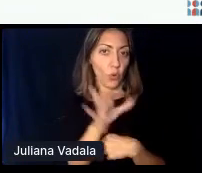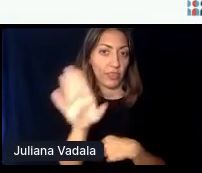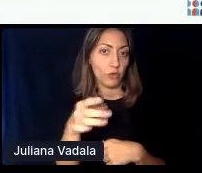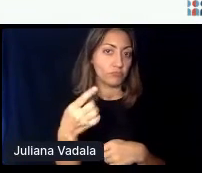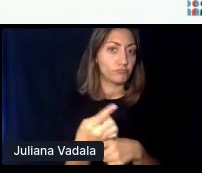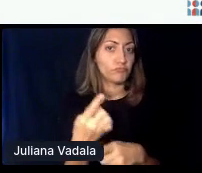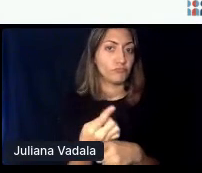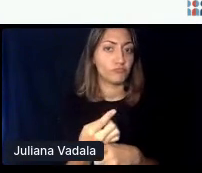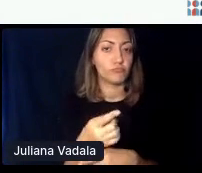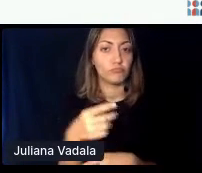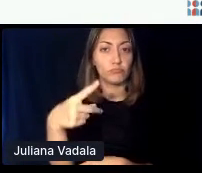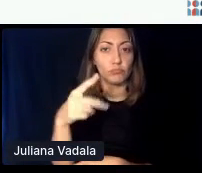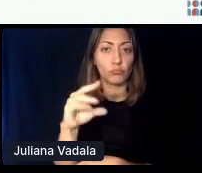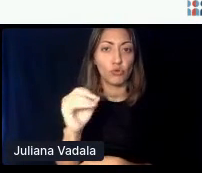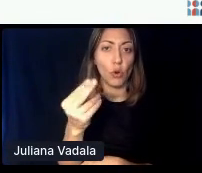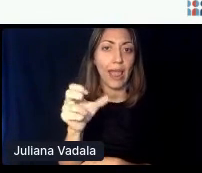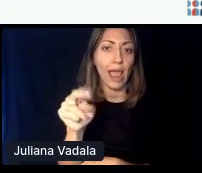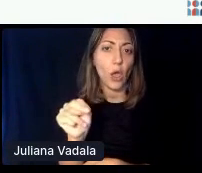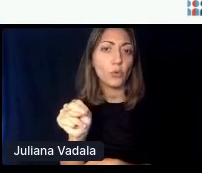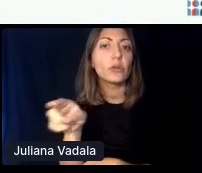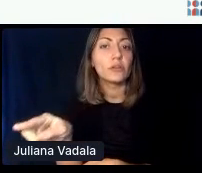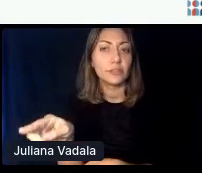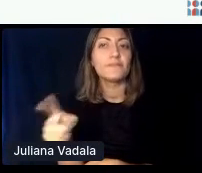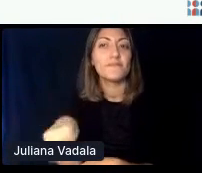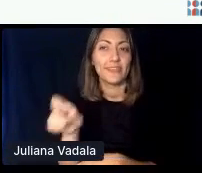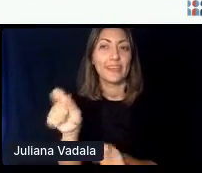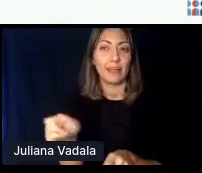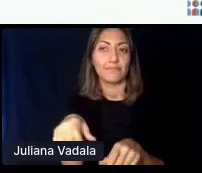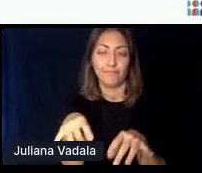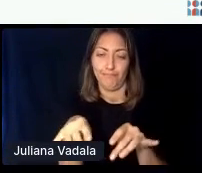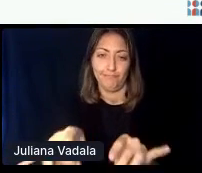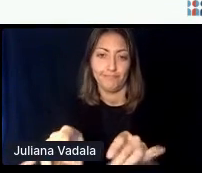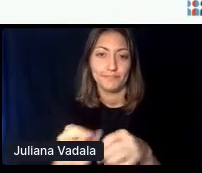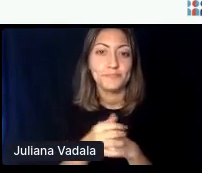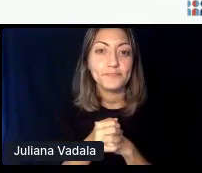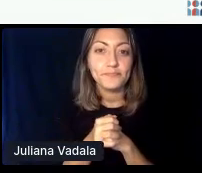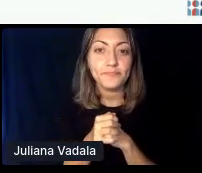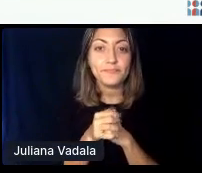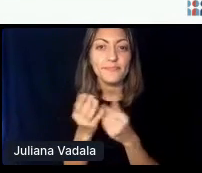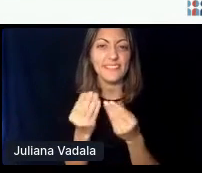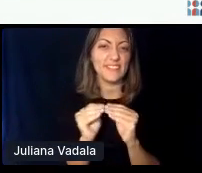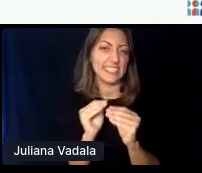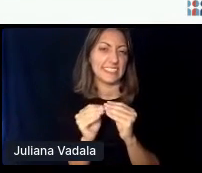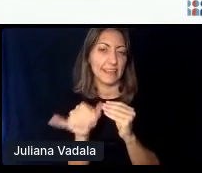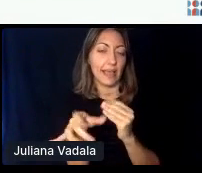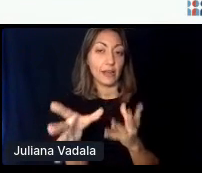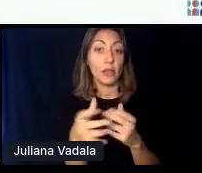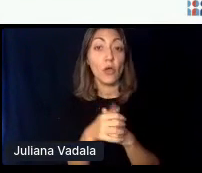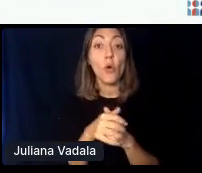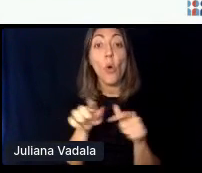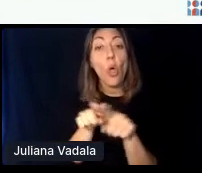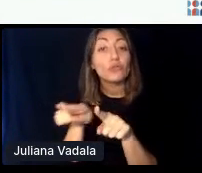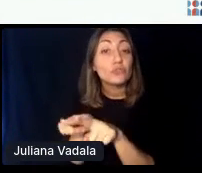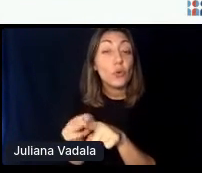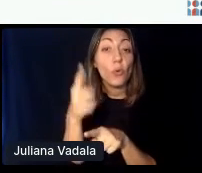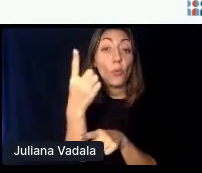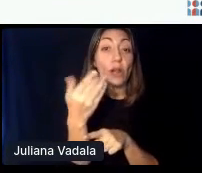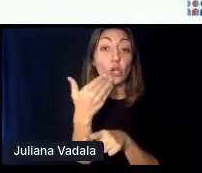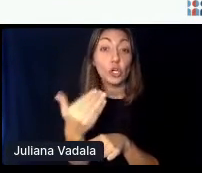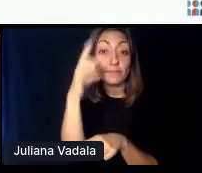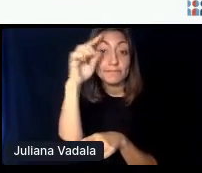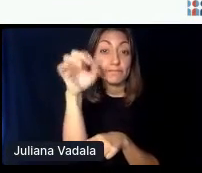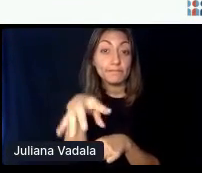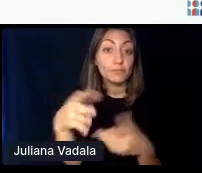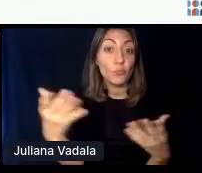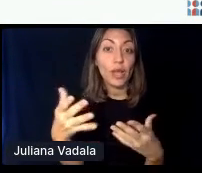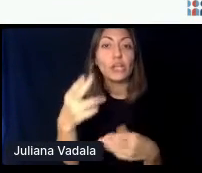of avoiding at least many cases of potential hurt. So, and I'm going to pass it over to Raquel